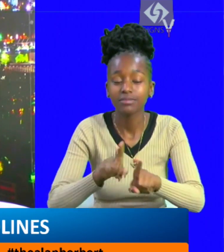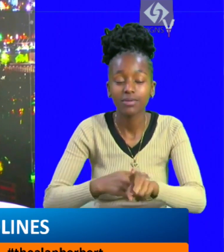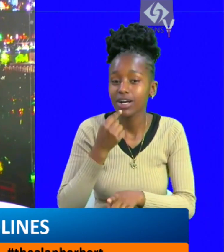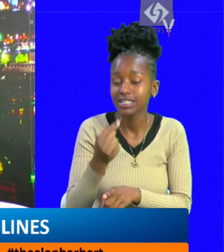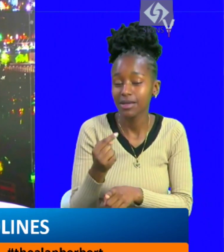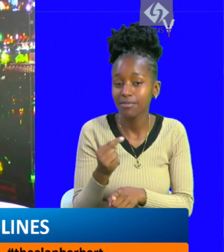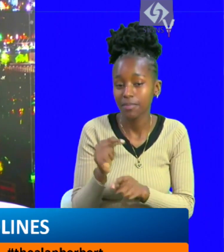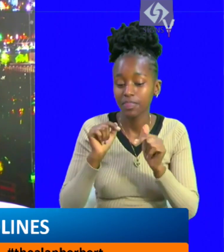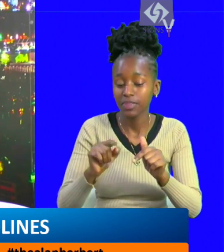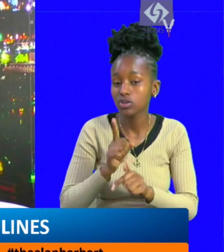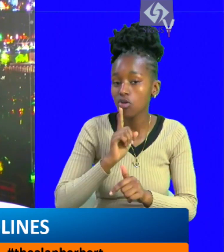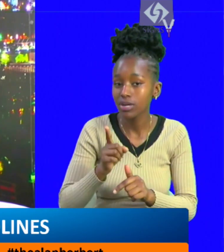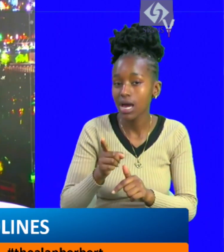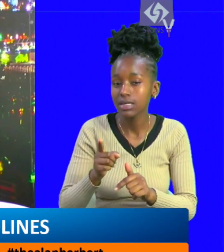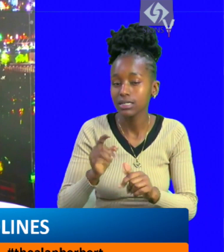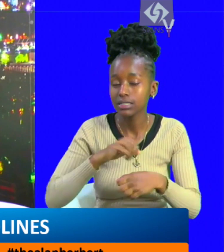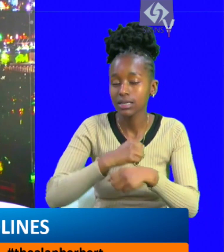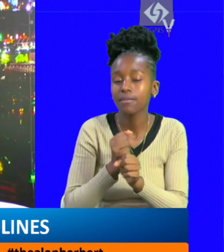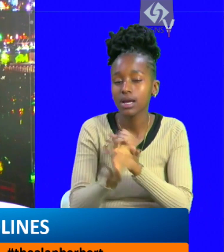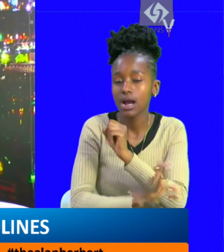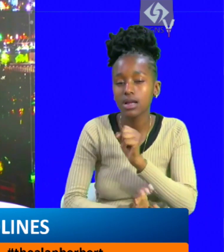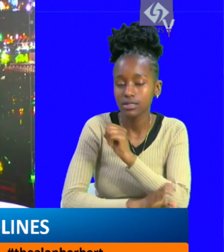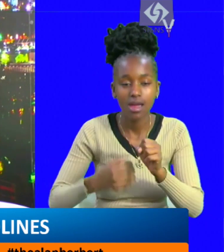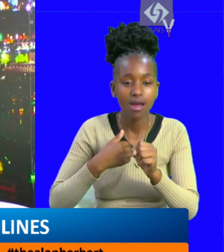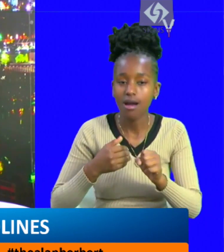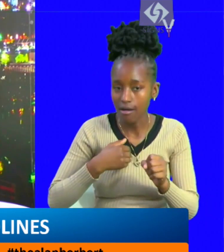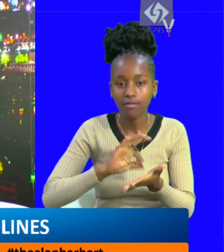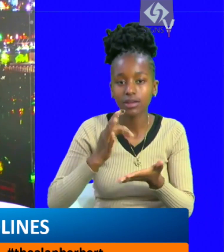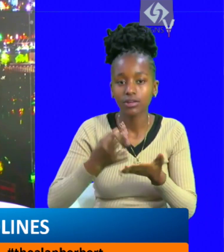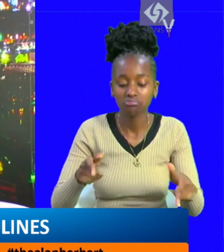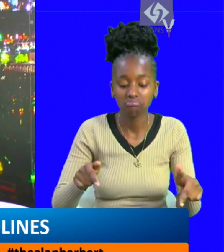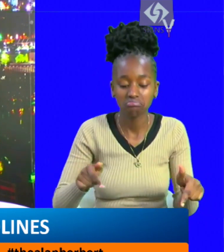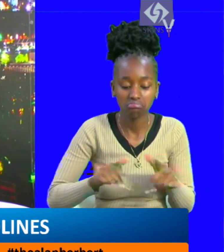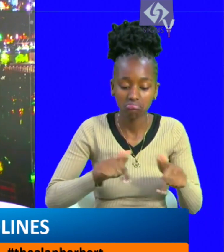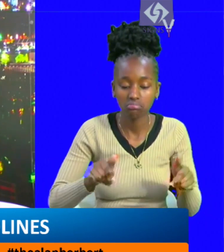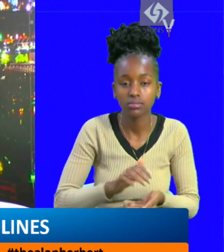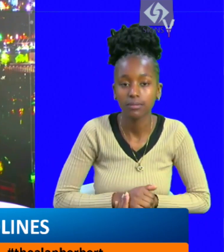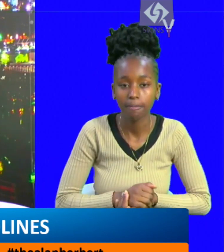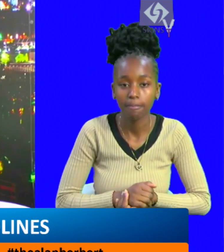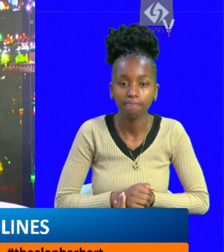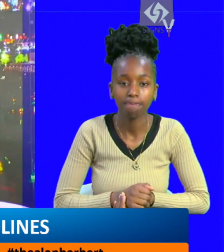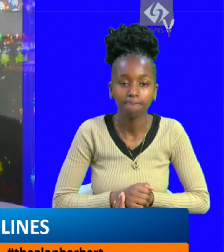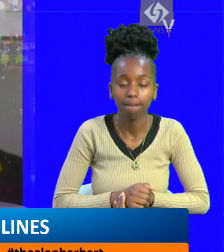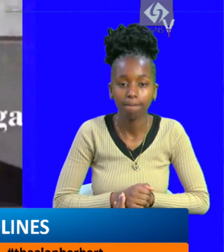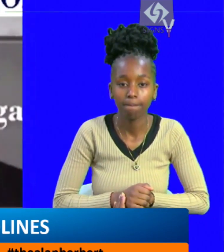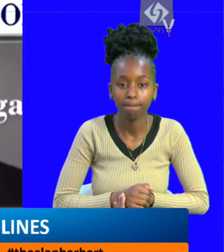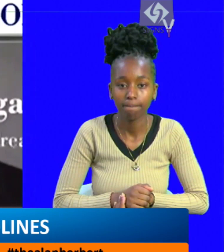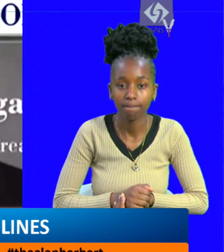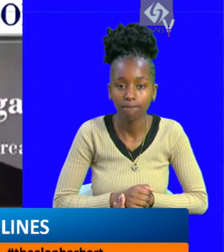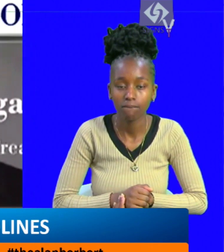lamented that the orders were bound to plunge the country into financial paralysis.